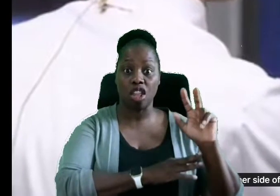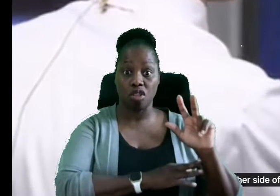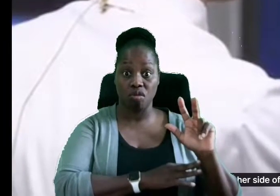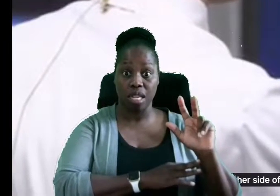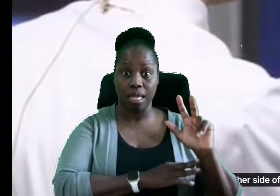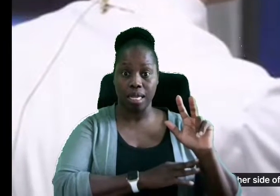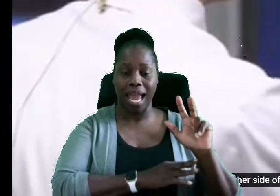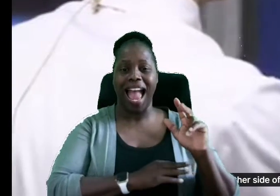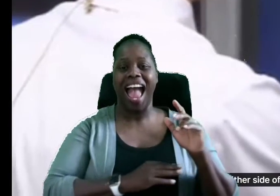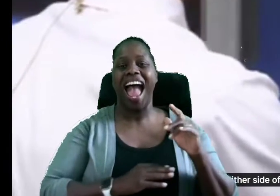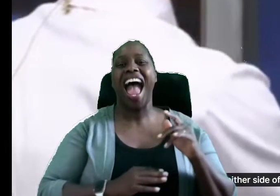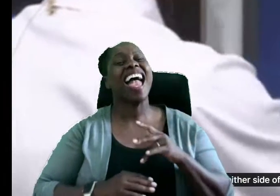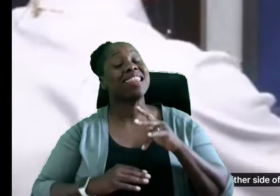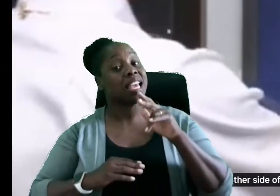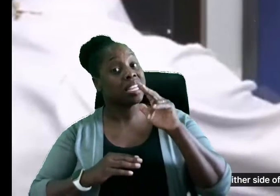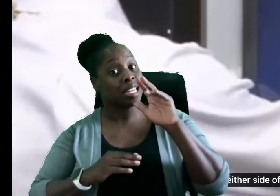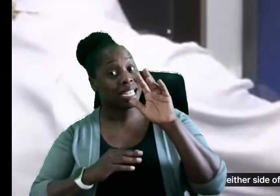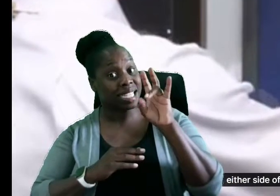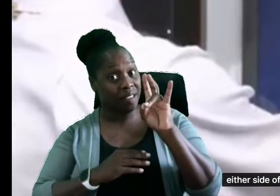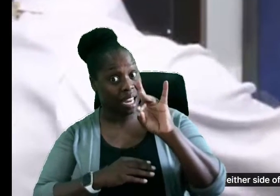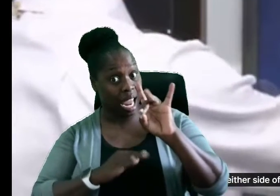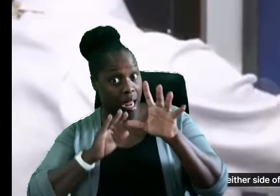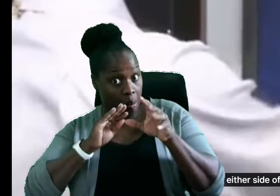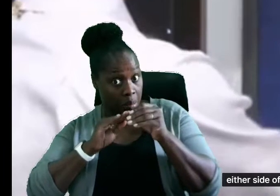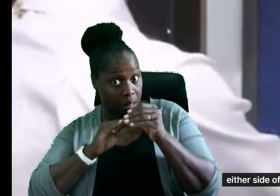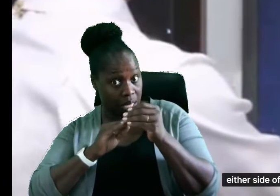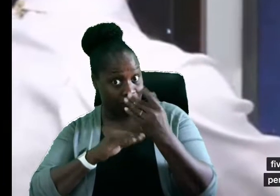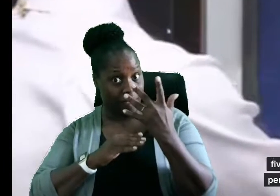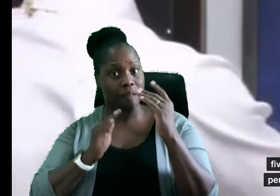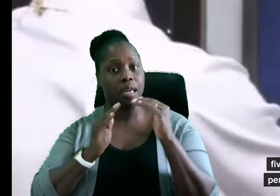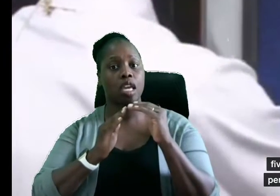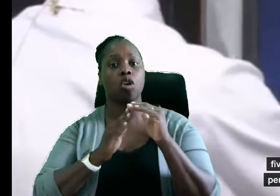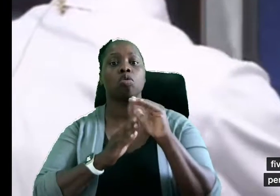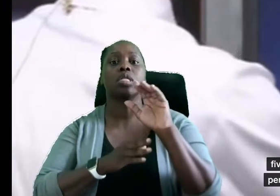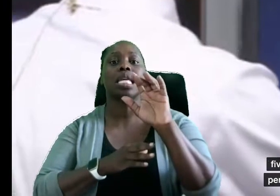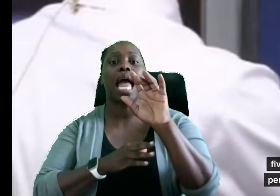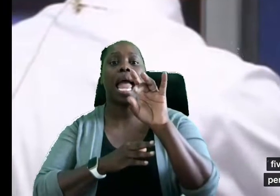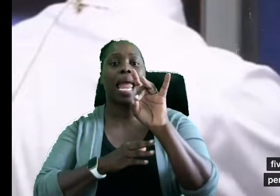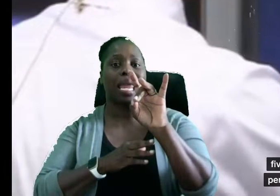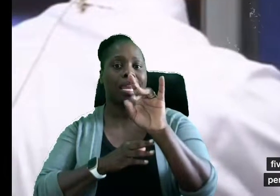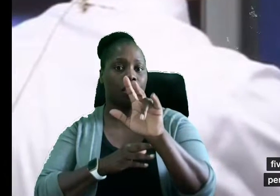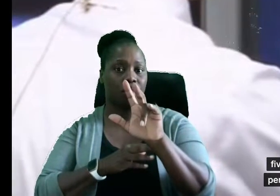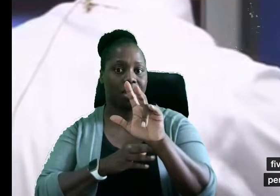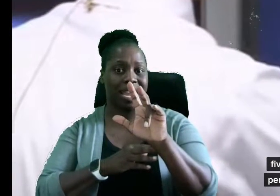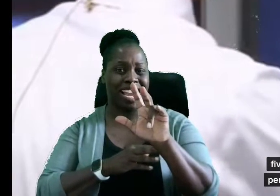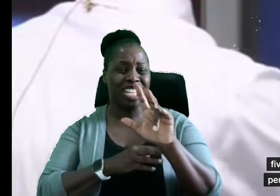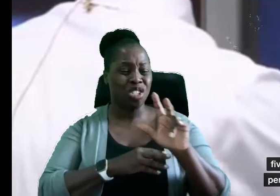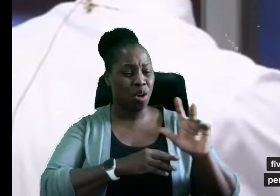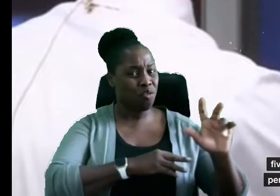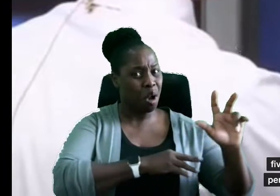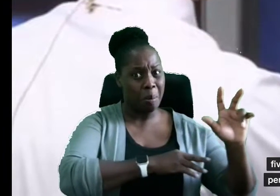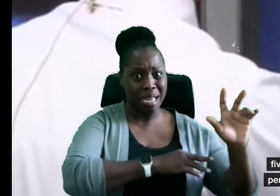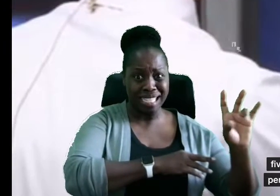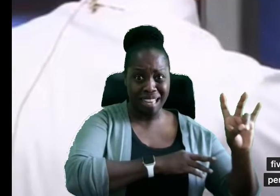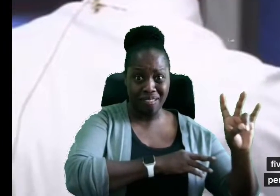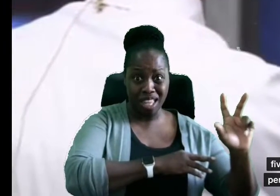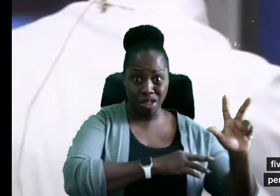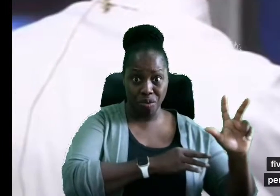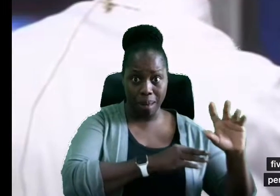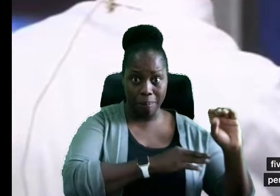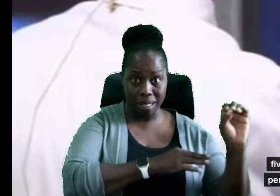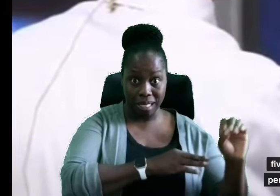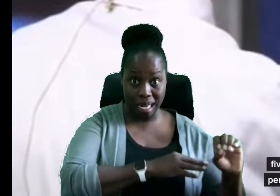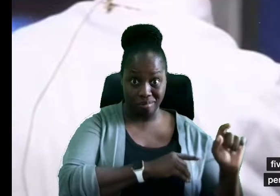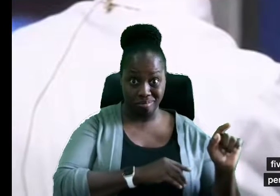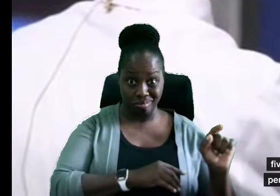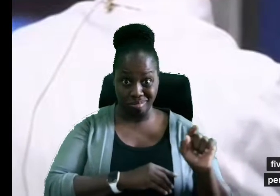is 73, and then 78 plus 5 is 83, so from